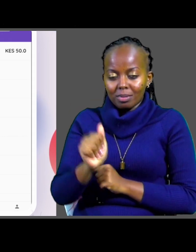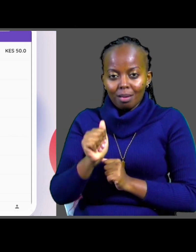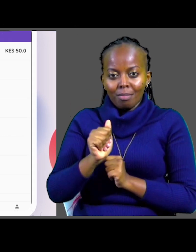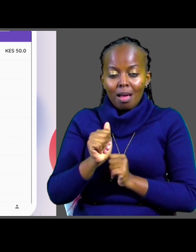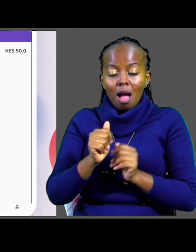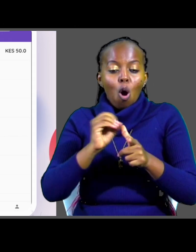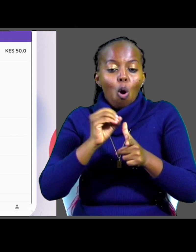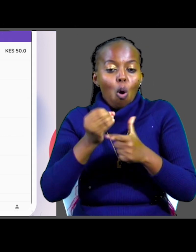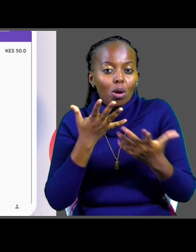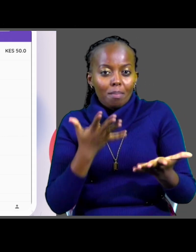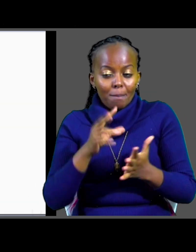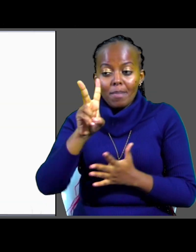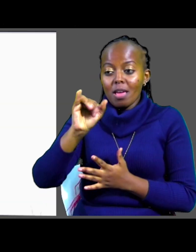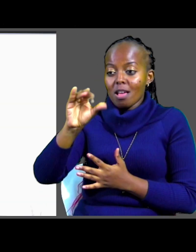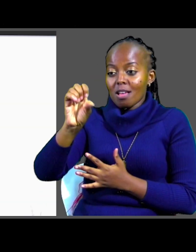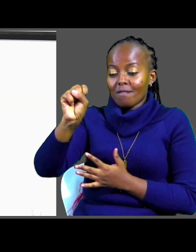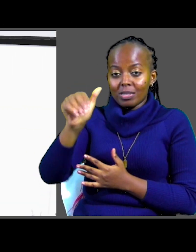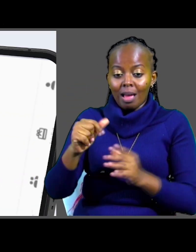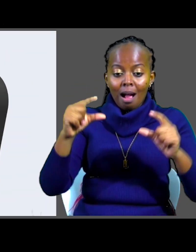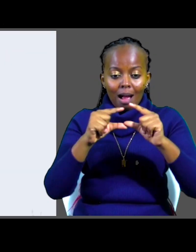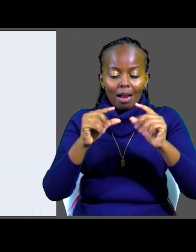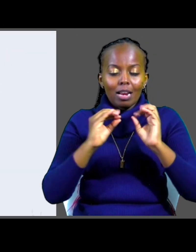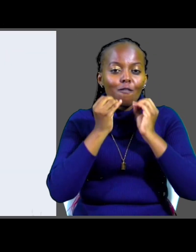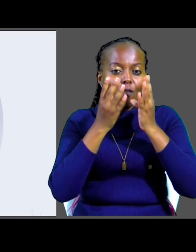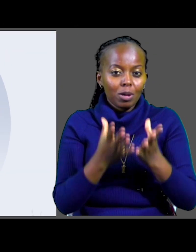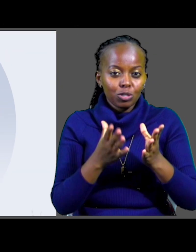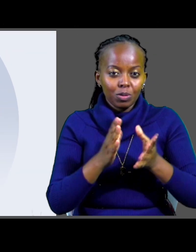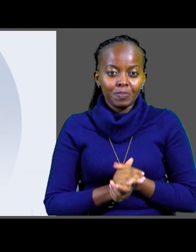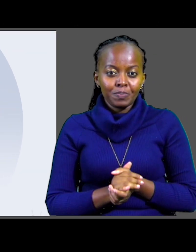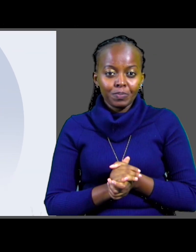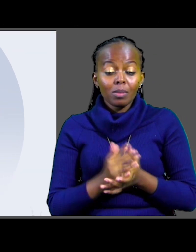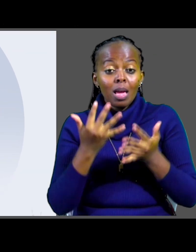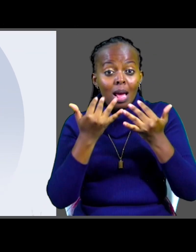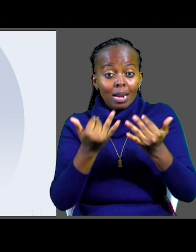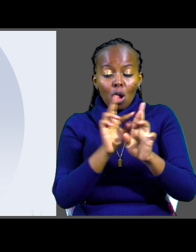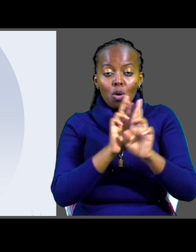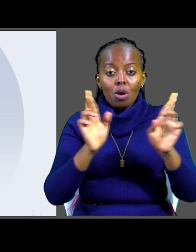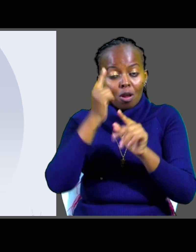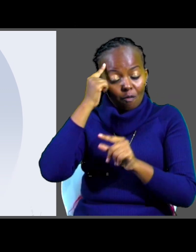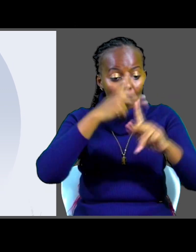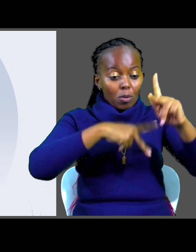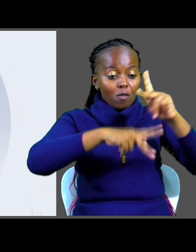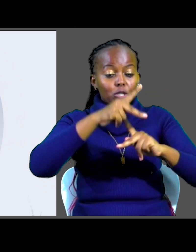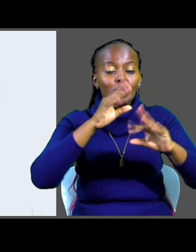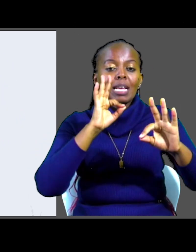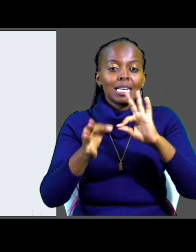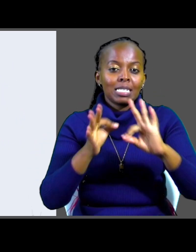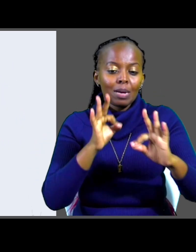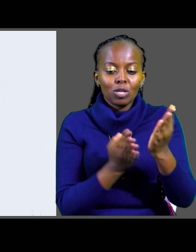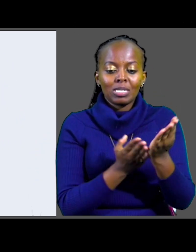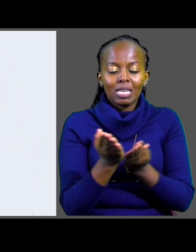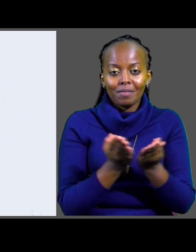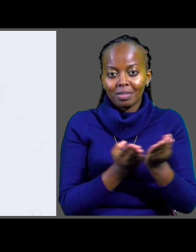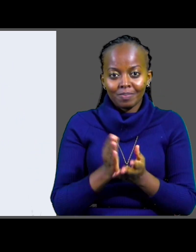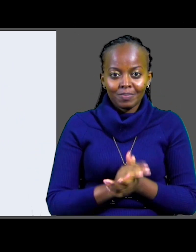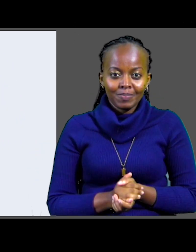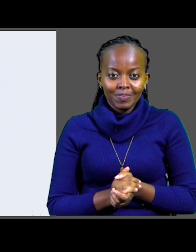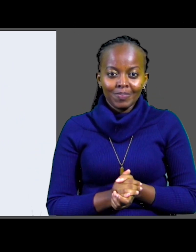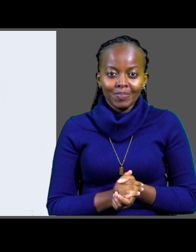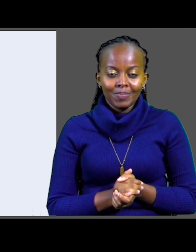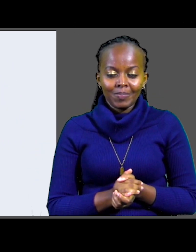these calls. And this has enabled this app to be used in the political space in 2022 election, whereby IBC was able to use this